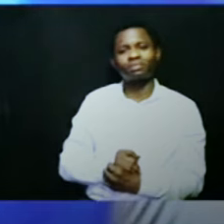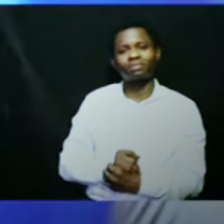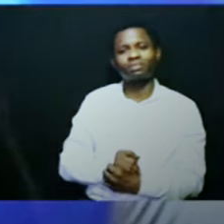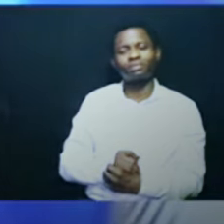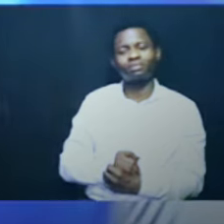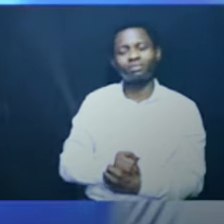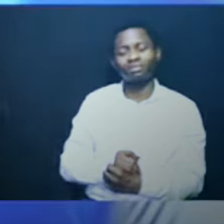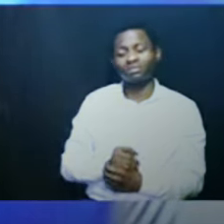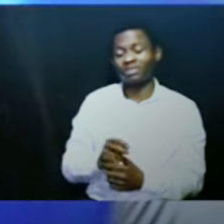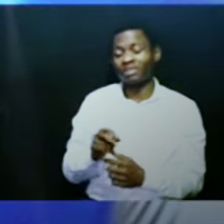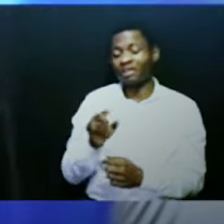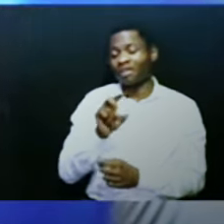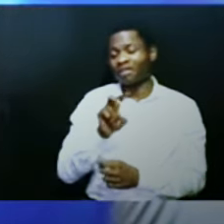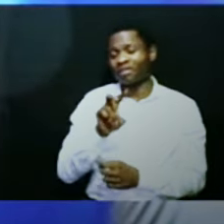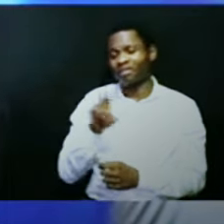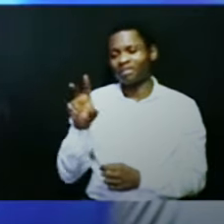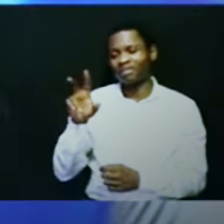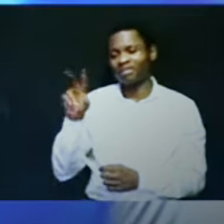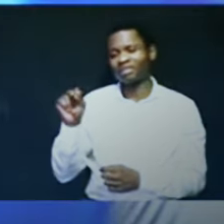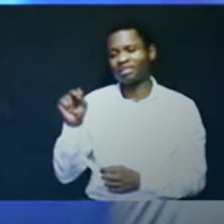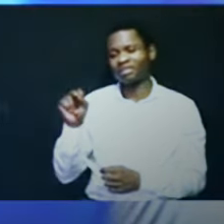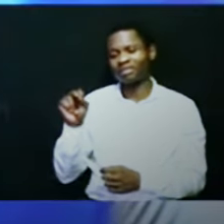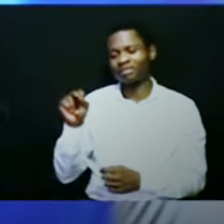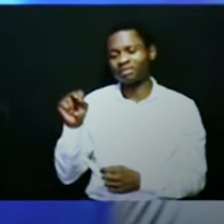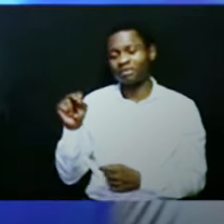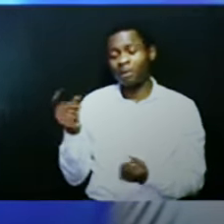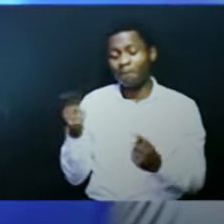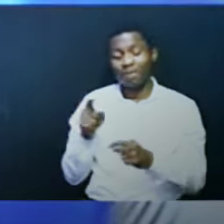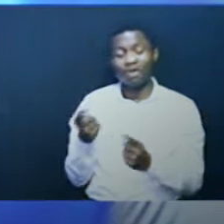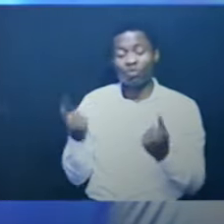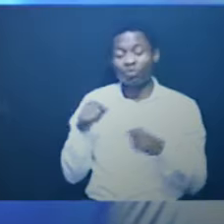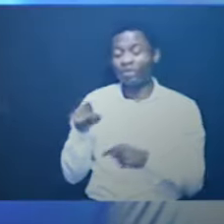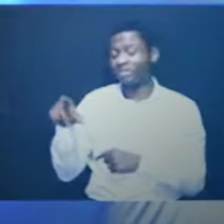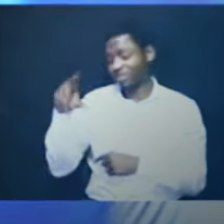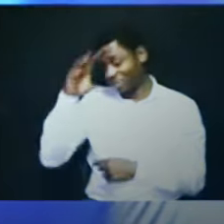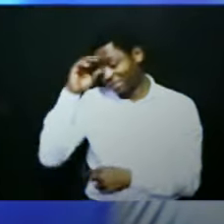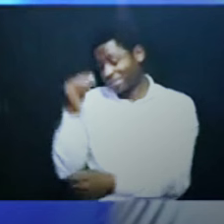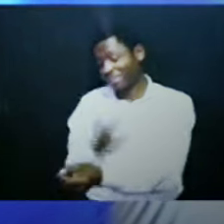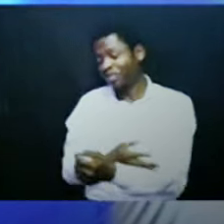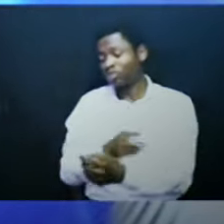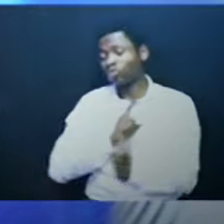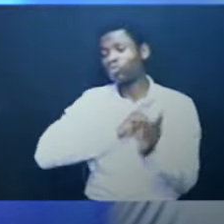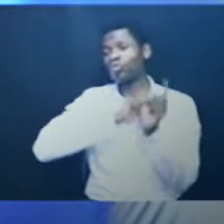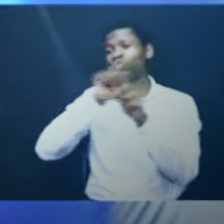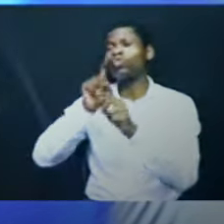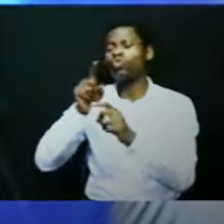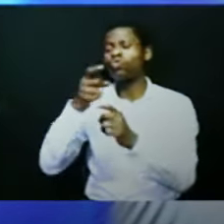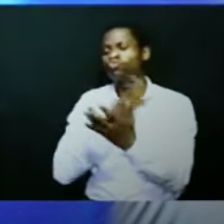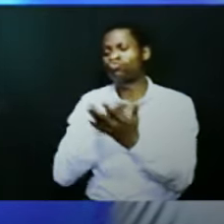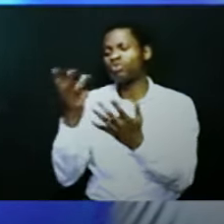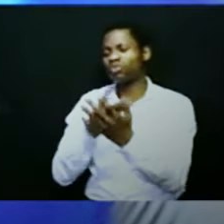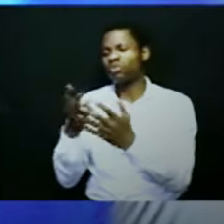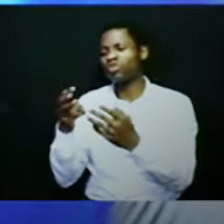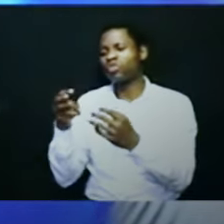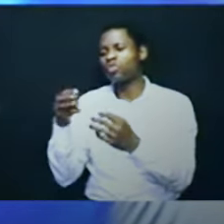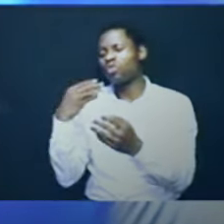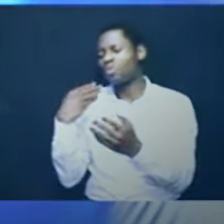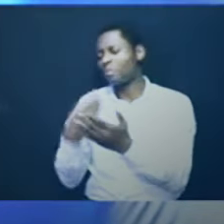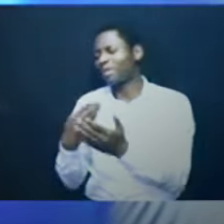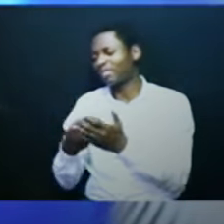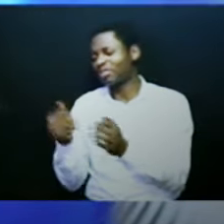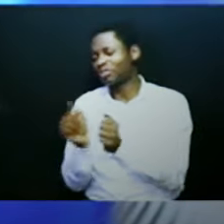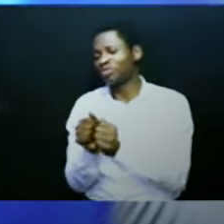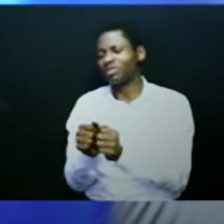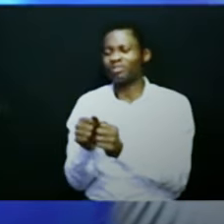Verse 30. But when this son of yours who has squandered your property with prostitute comes home, you kill